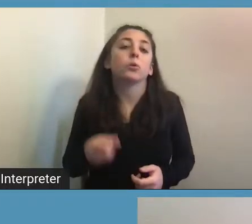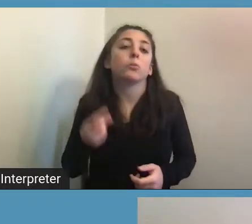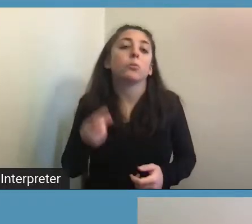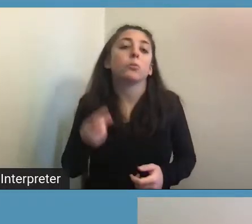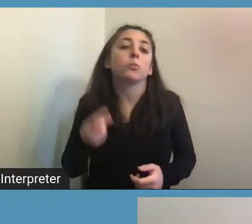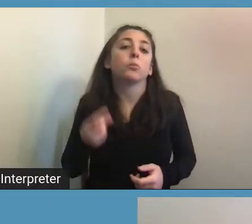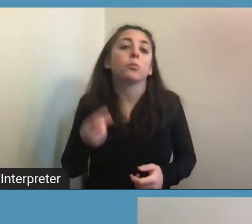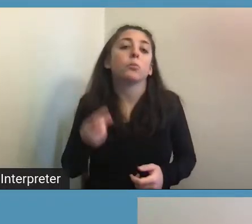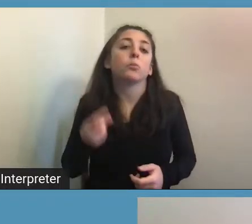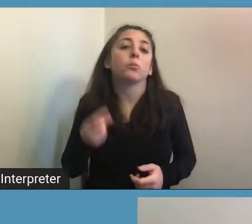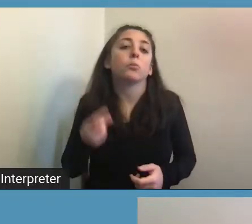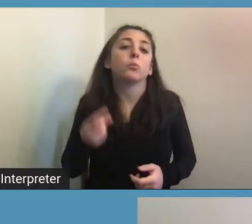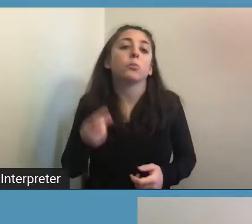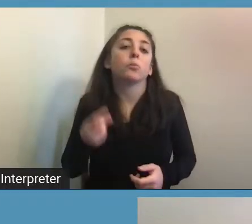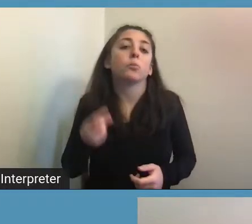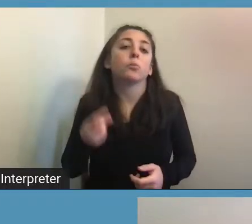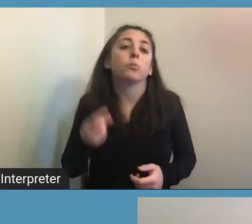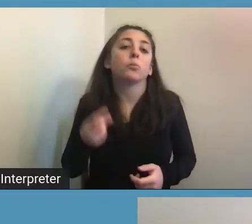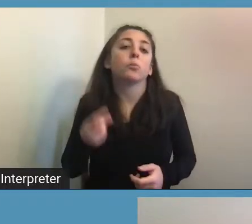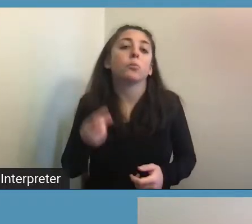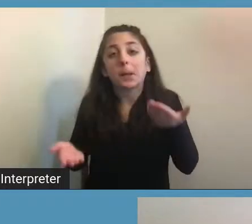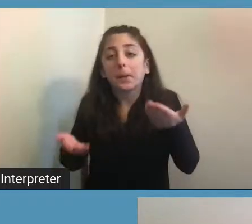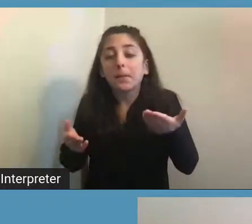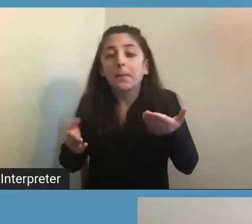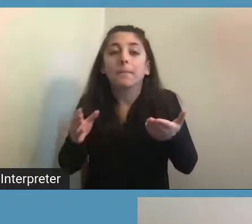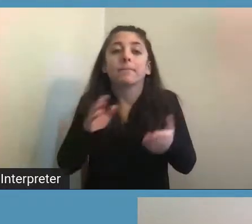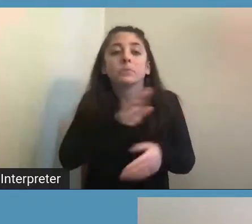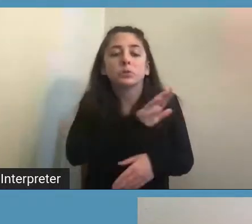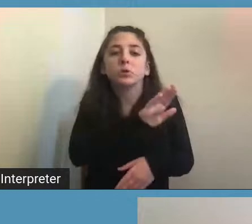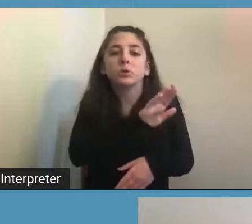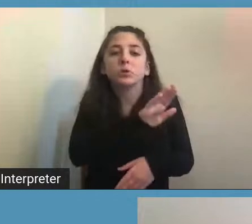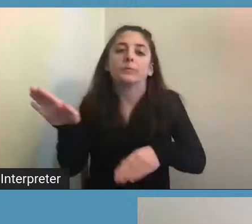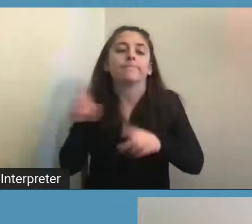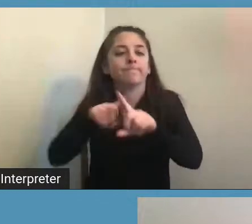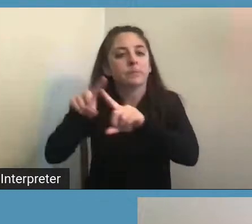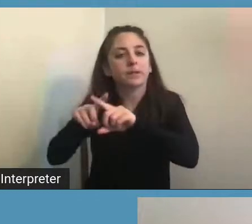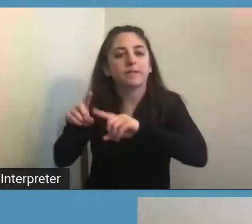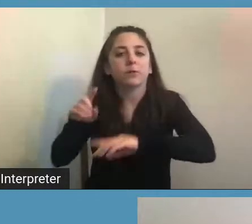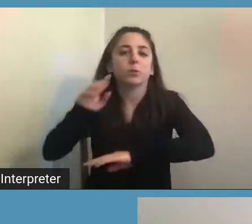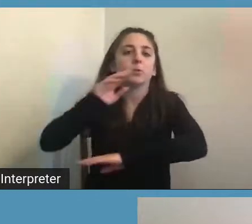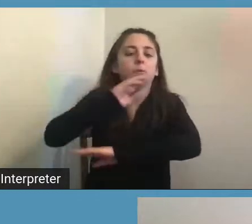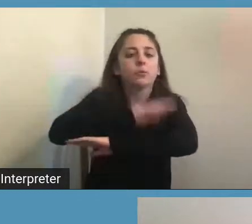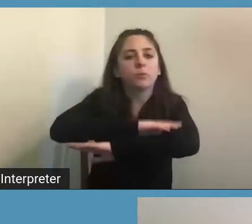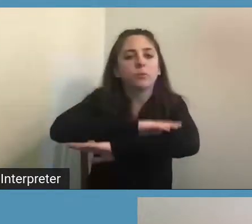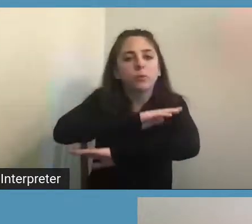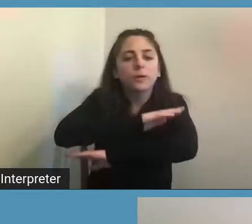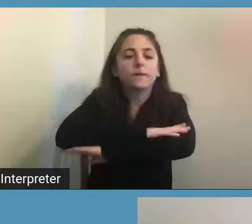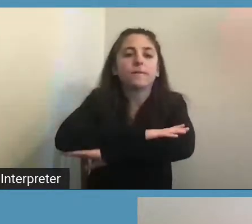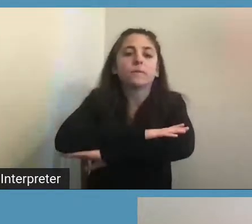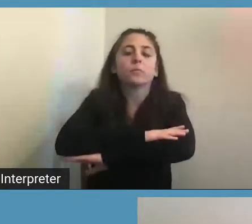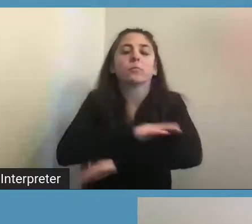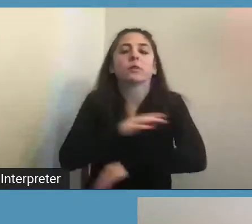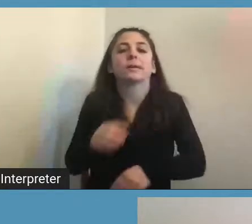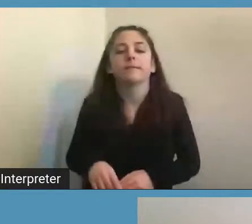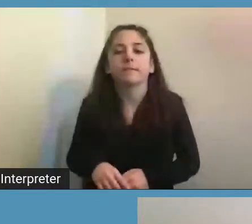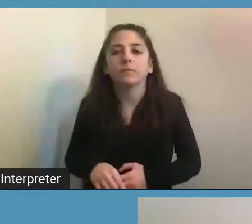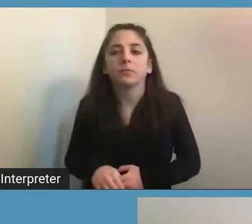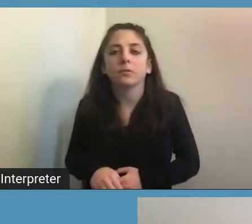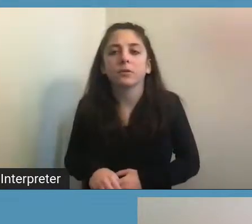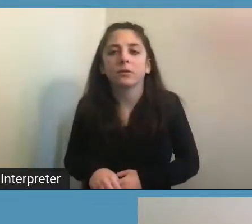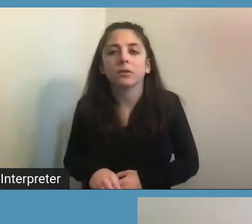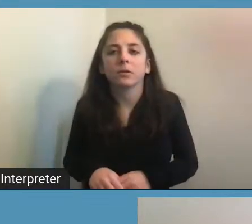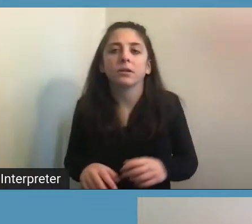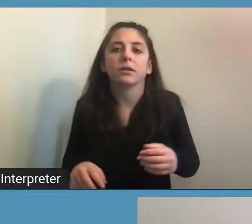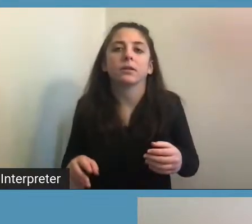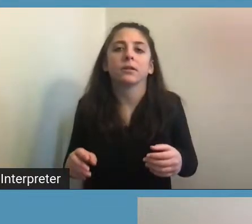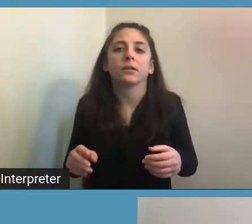your channels are one person. Um, and you cannot, I like to always say, like, you cannot just look like all over the